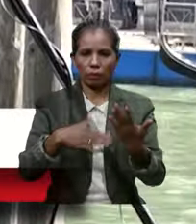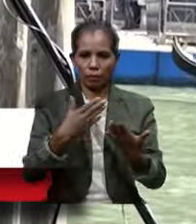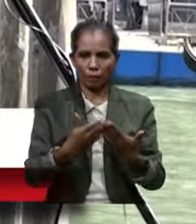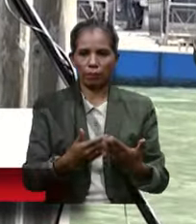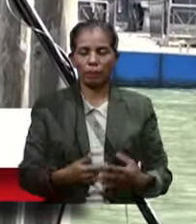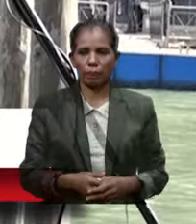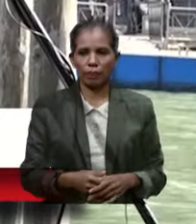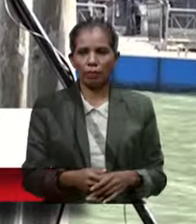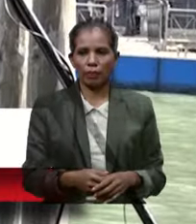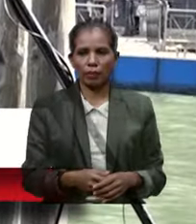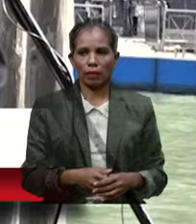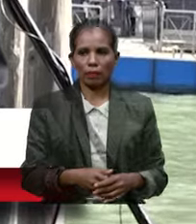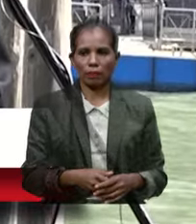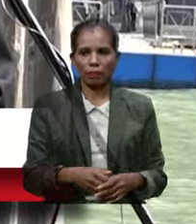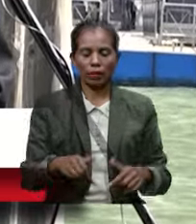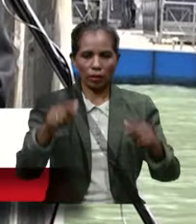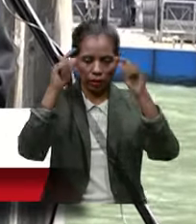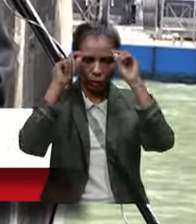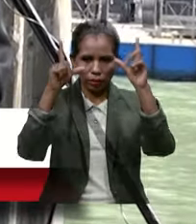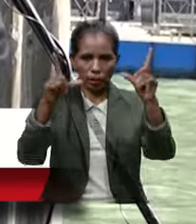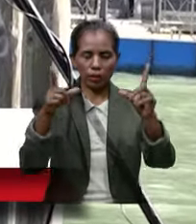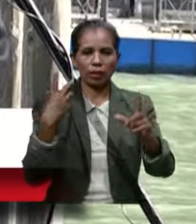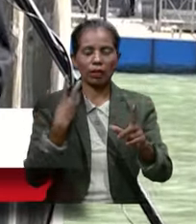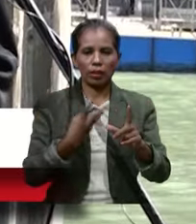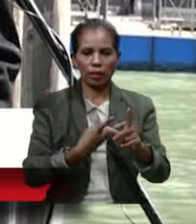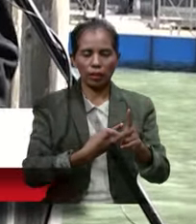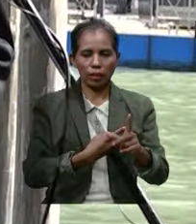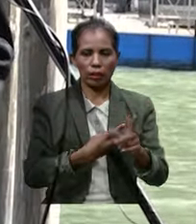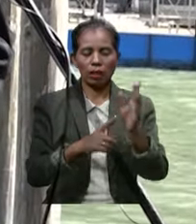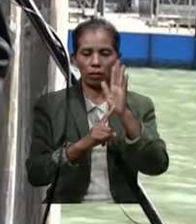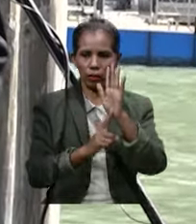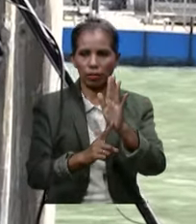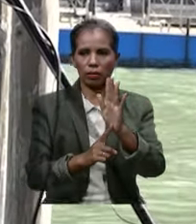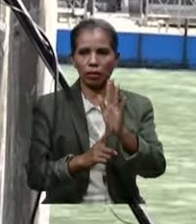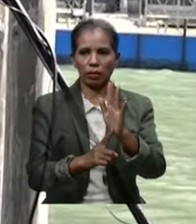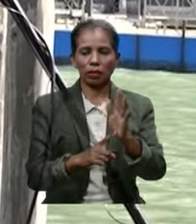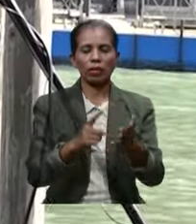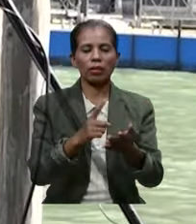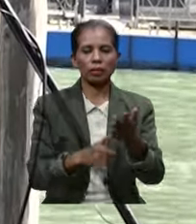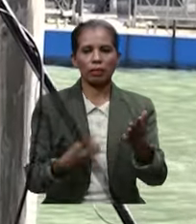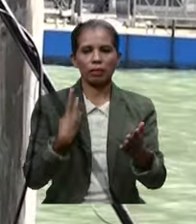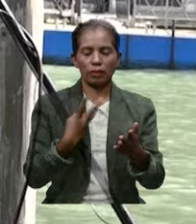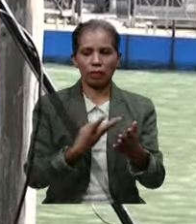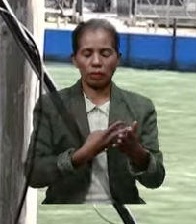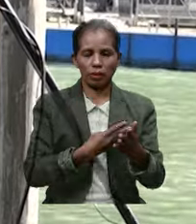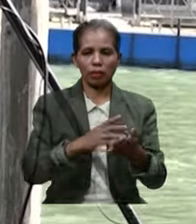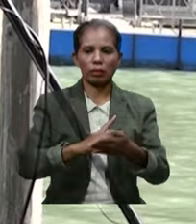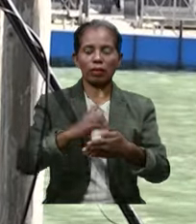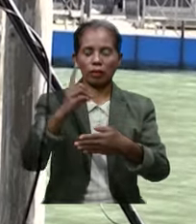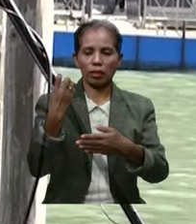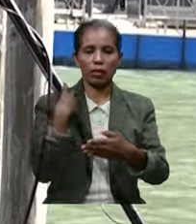25 years after the Timorese people voted in a United Nations-sponsored